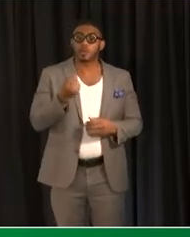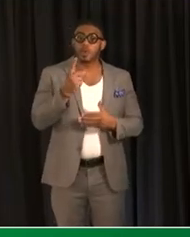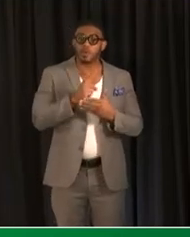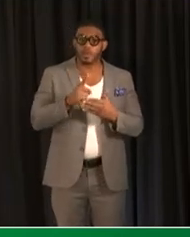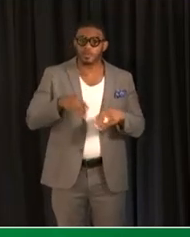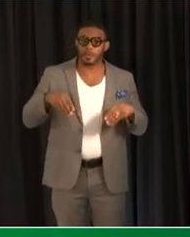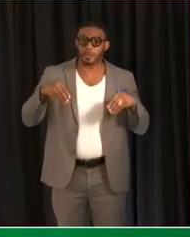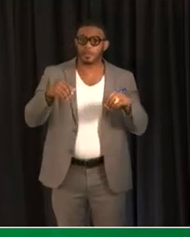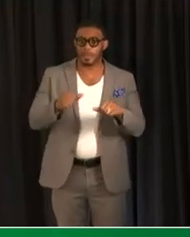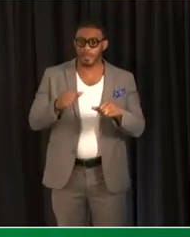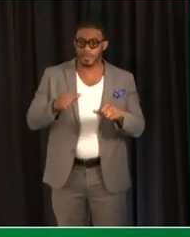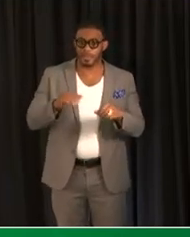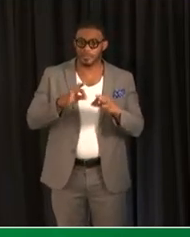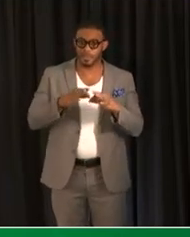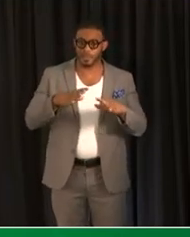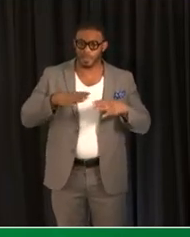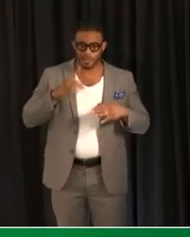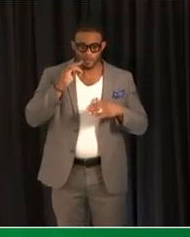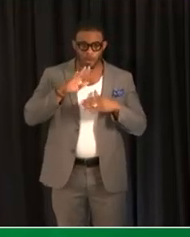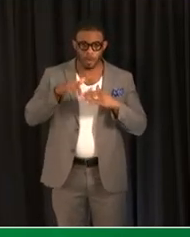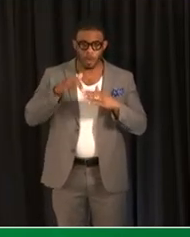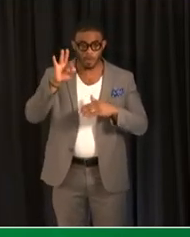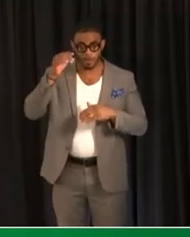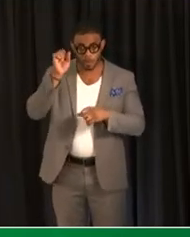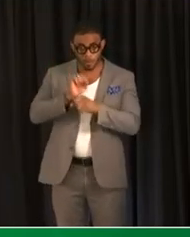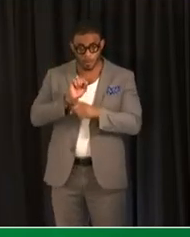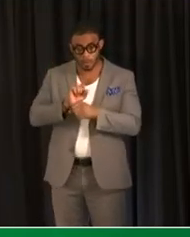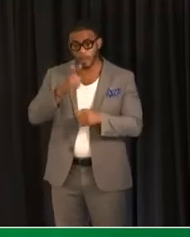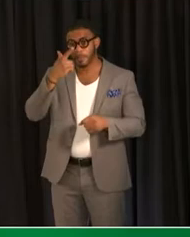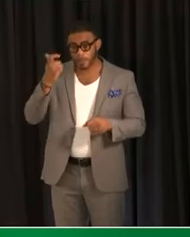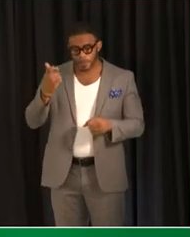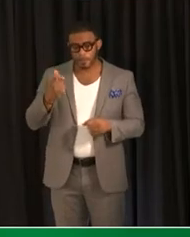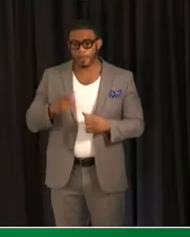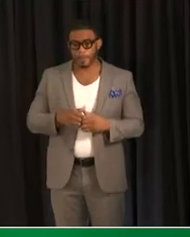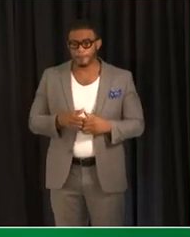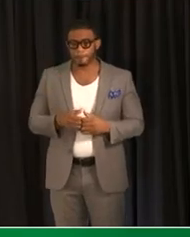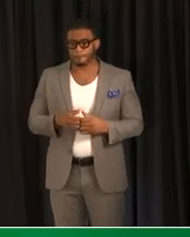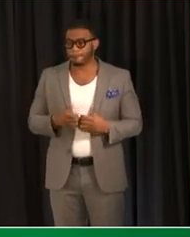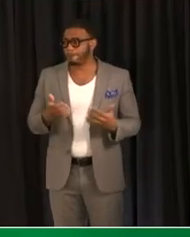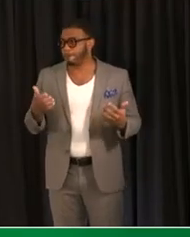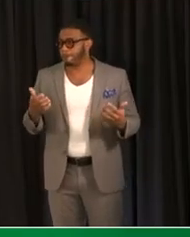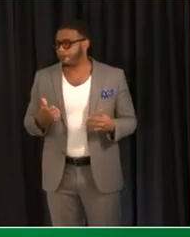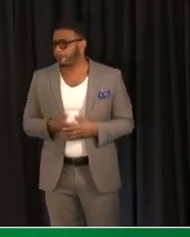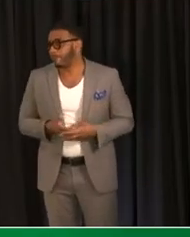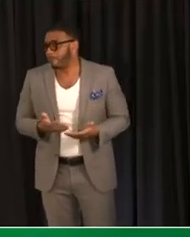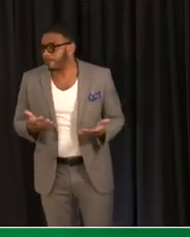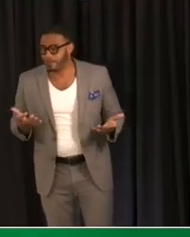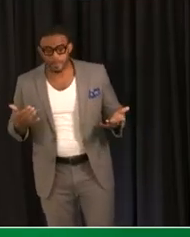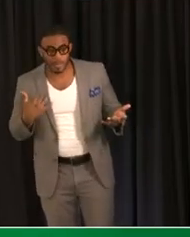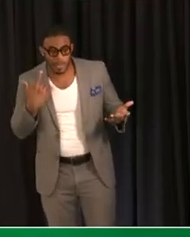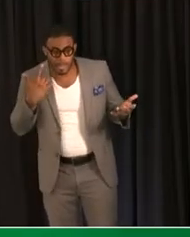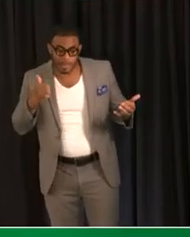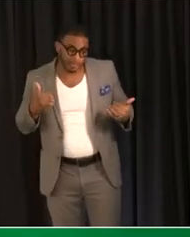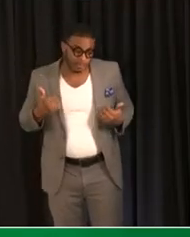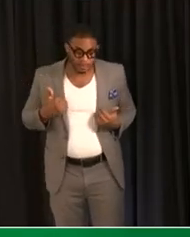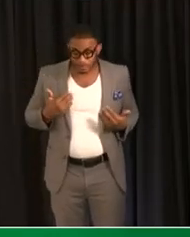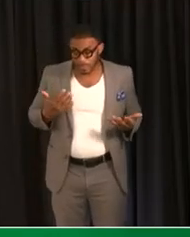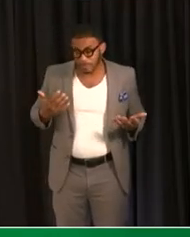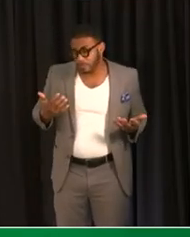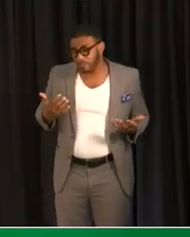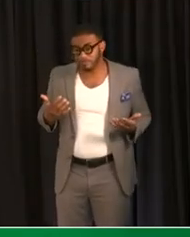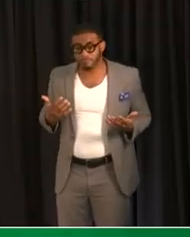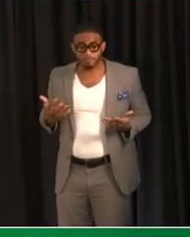including 12 weeks of paid family leave for all federal employees, because, I just had